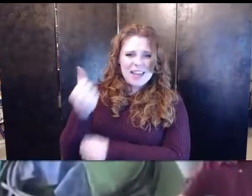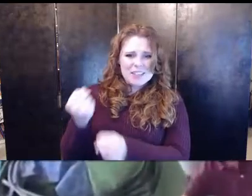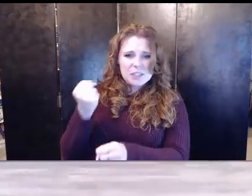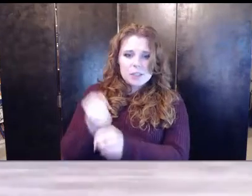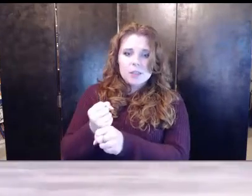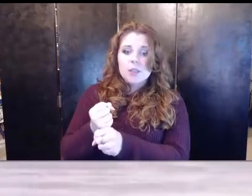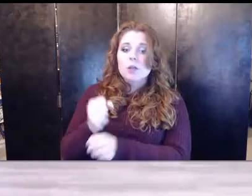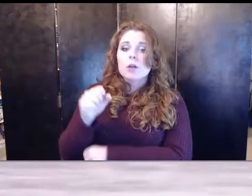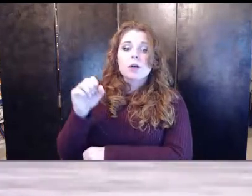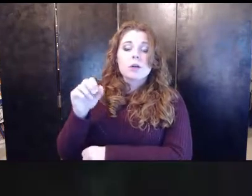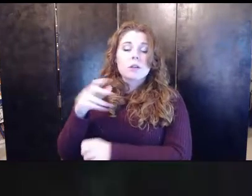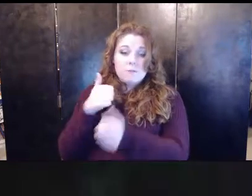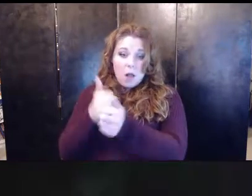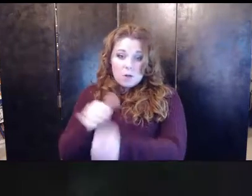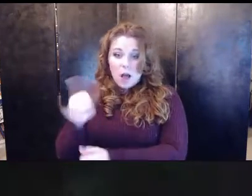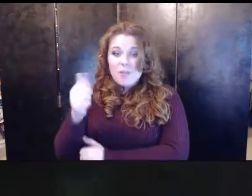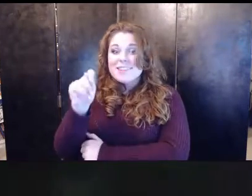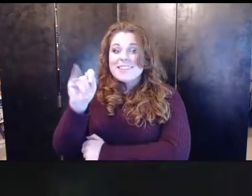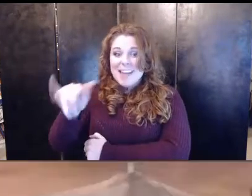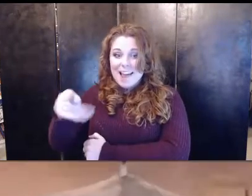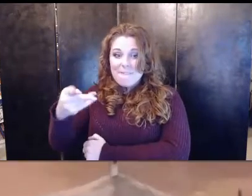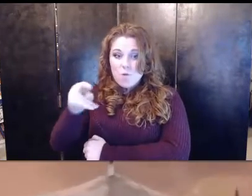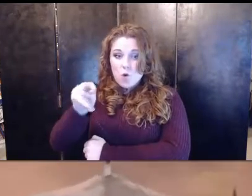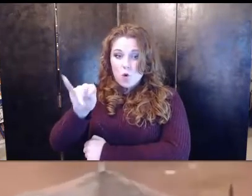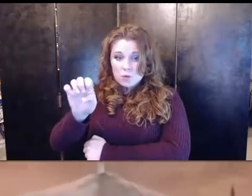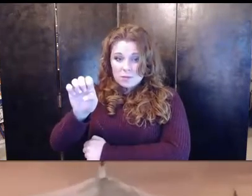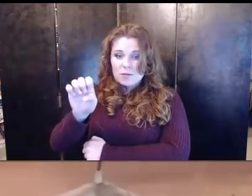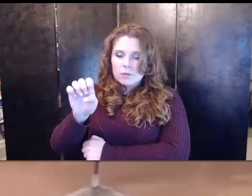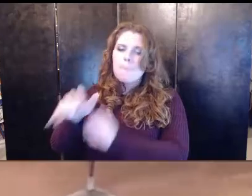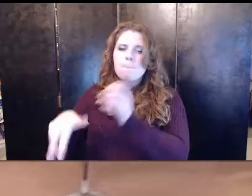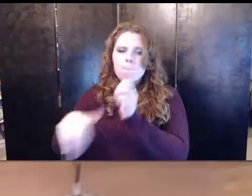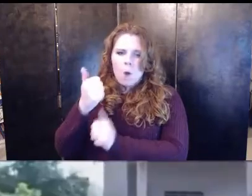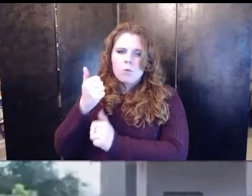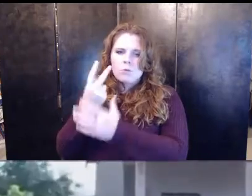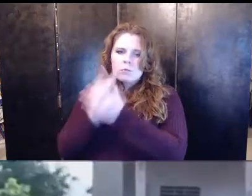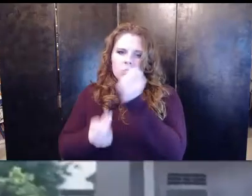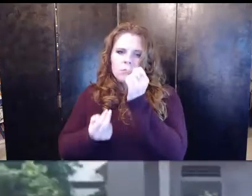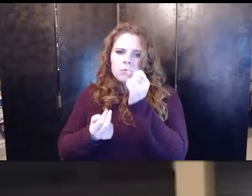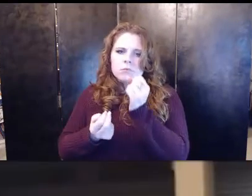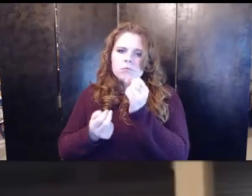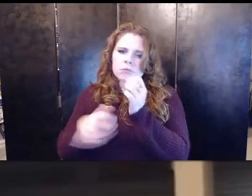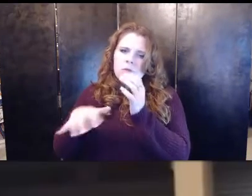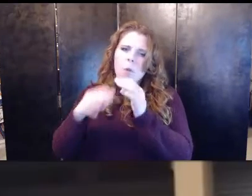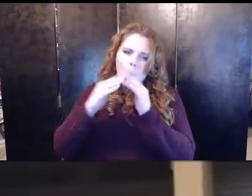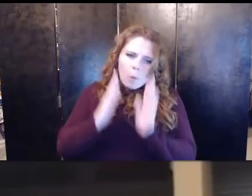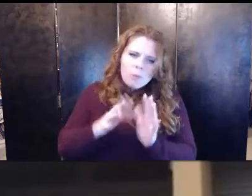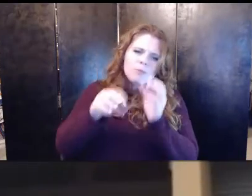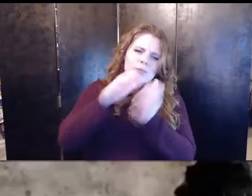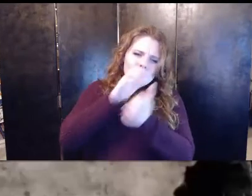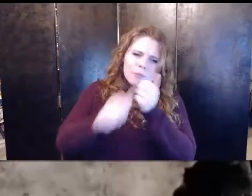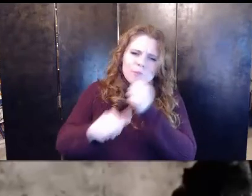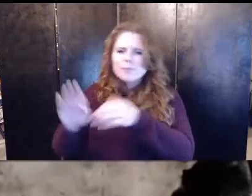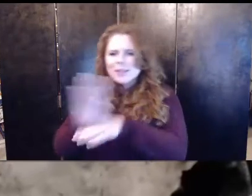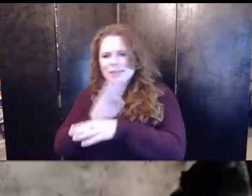followed Typhoon Molave that battered both countries. Both storms destroyed homes and businesses with strong